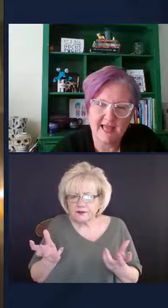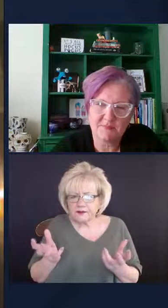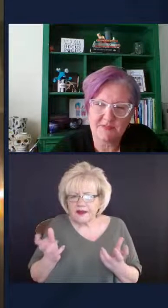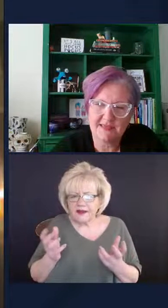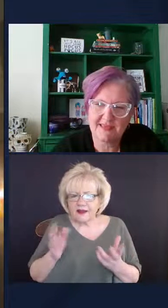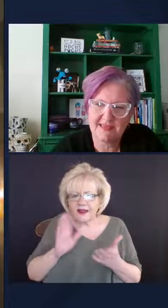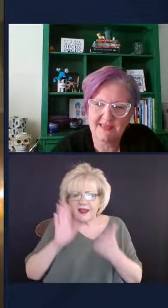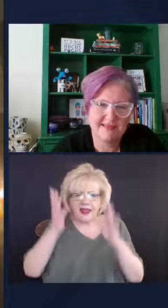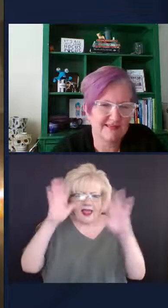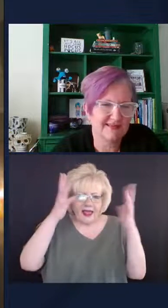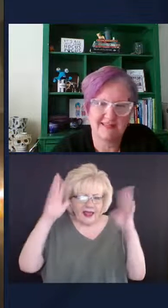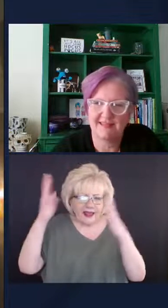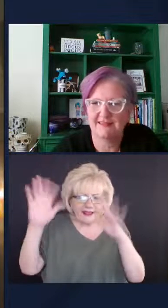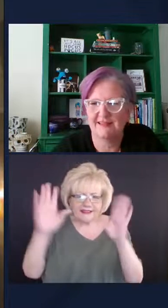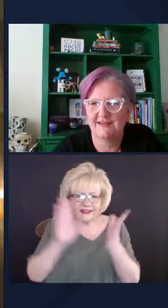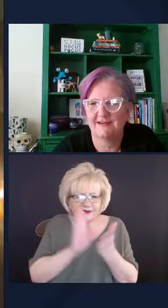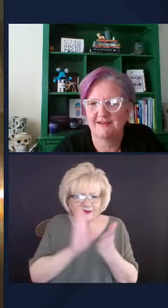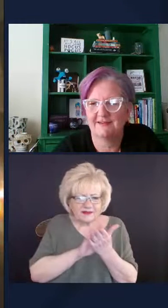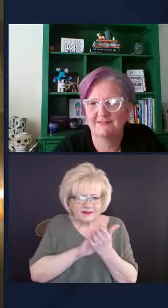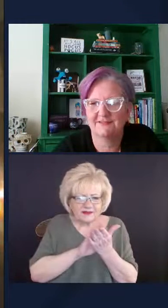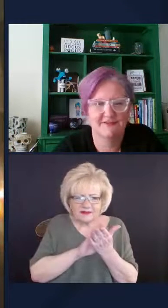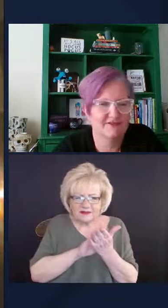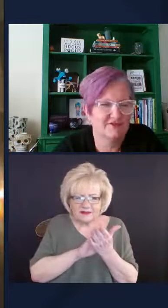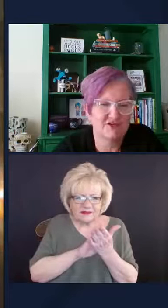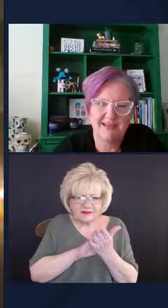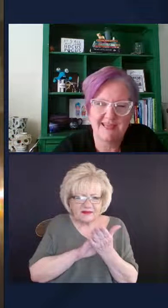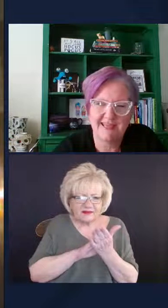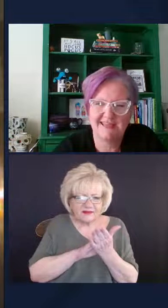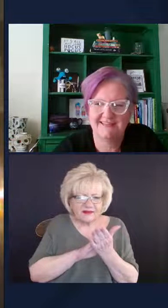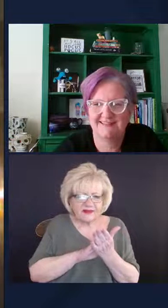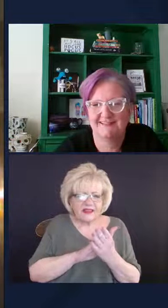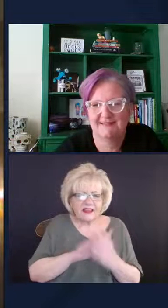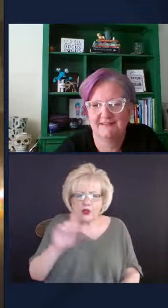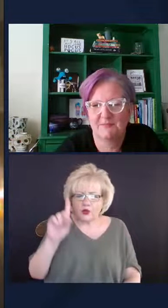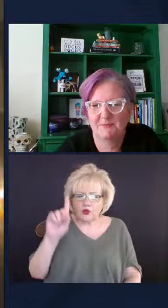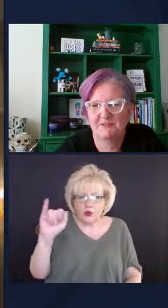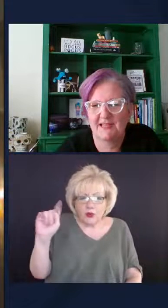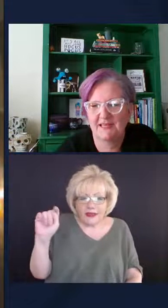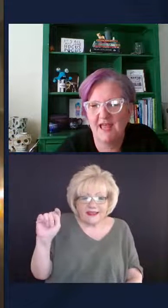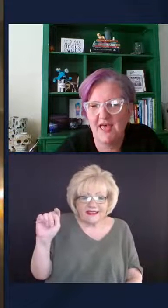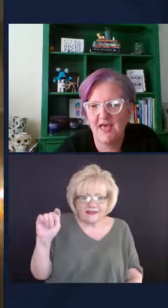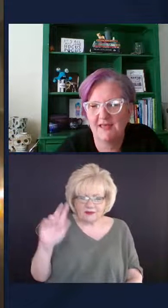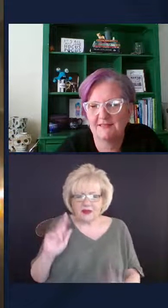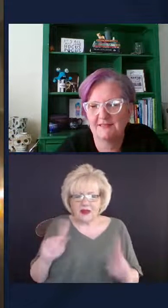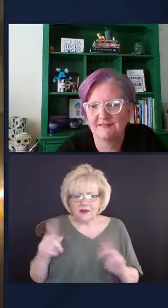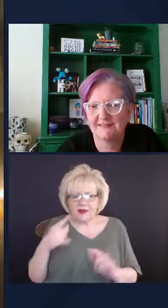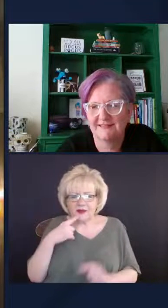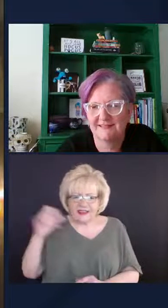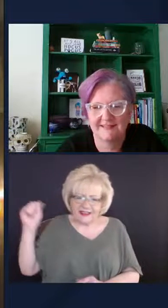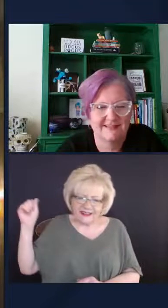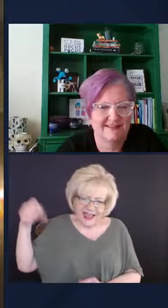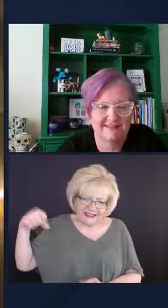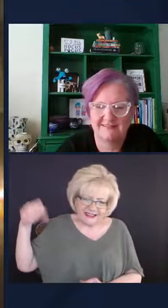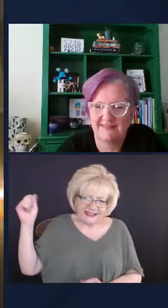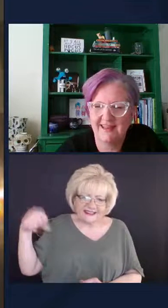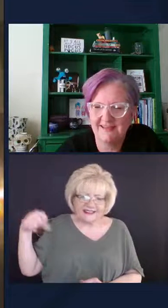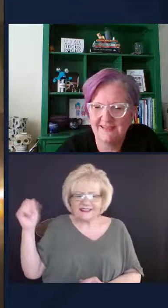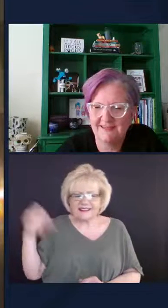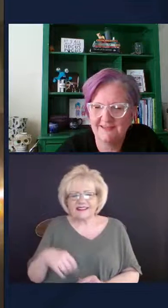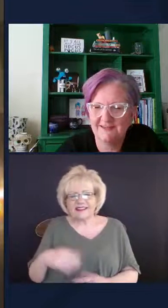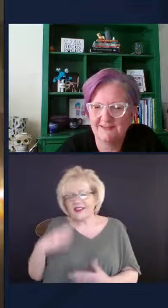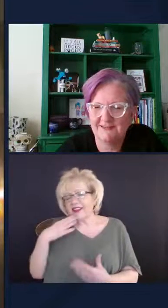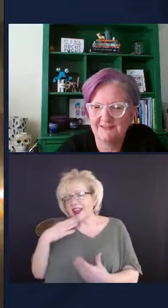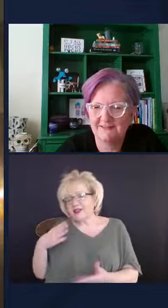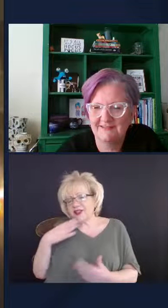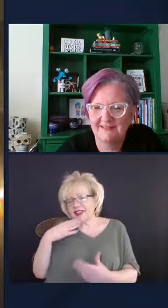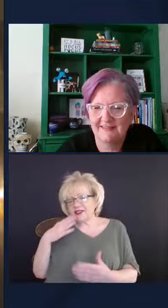hand clapping, then there's do it. People Thank say yes. Thank you, Thank